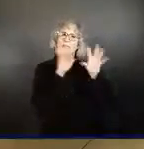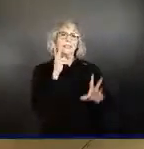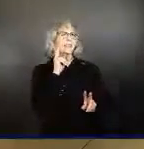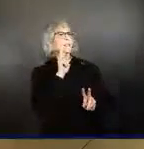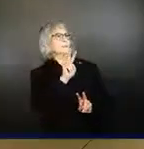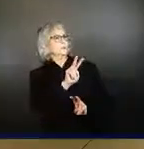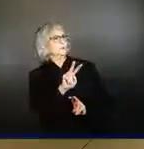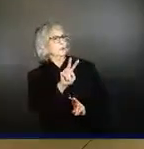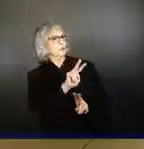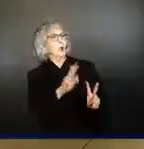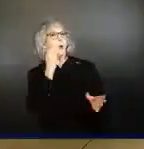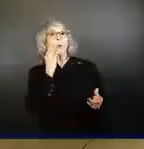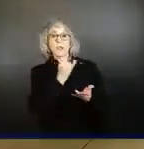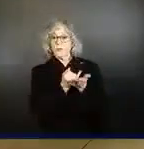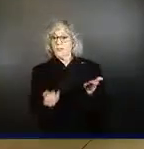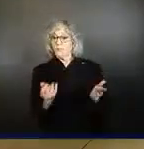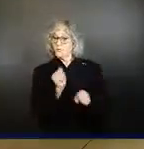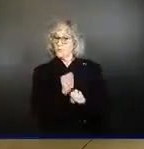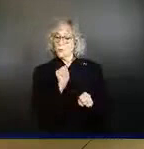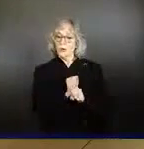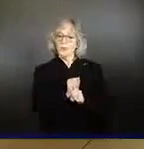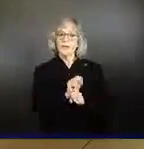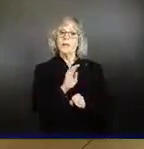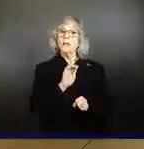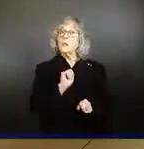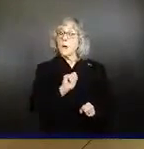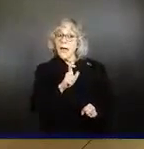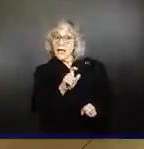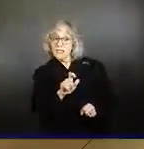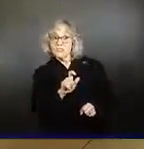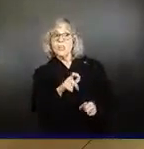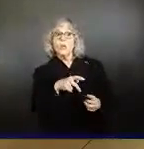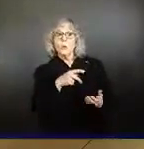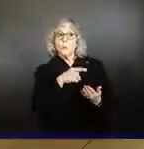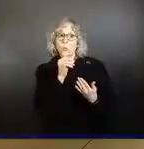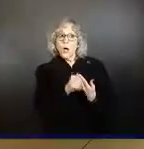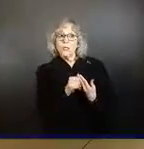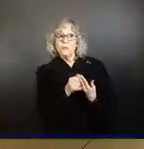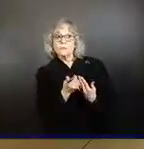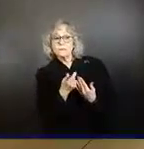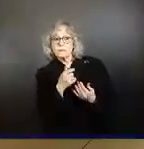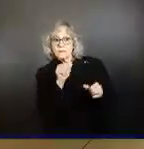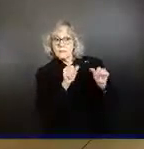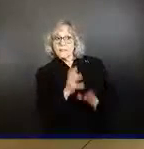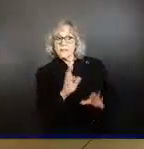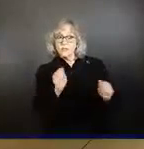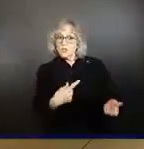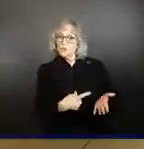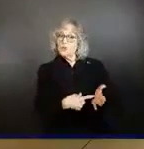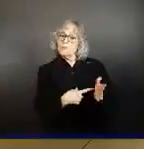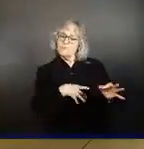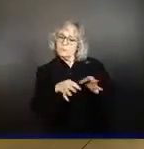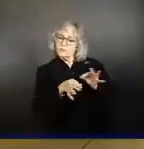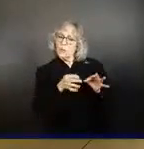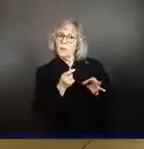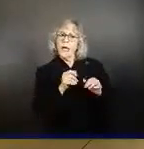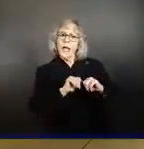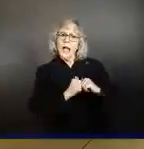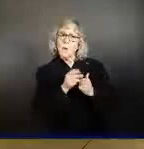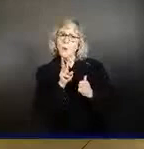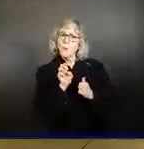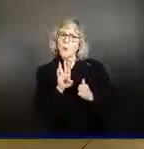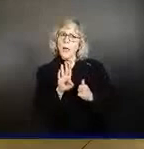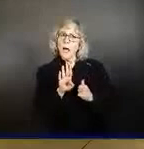that the instruments are working. Alex, as the project scientist, can you shine light on how Webb will take